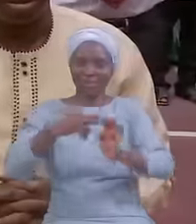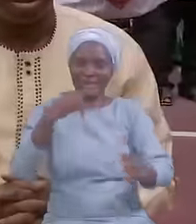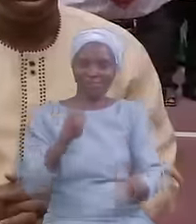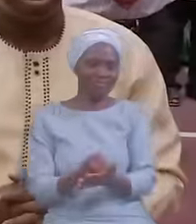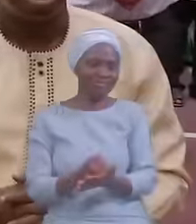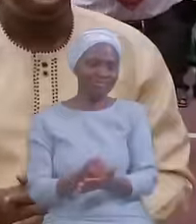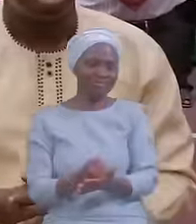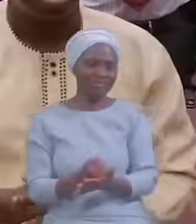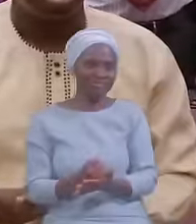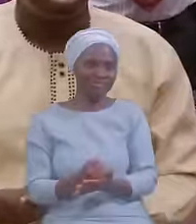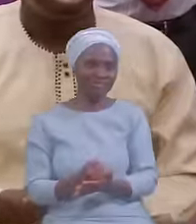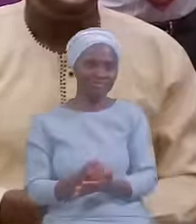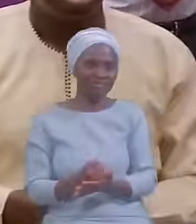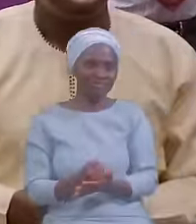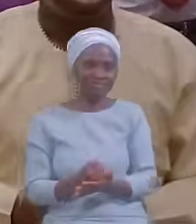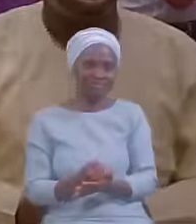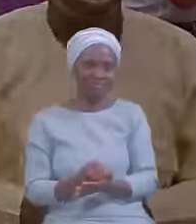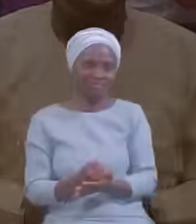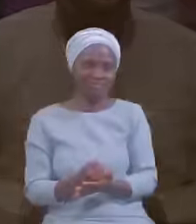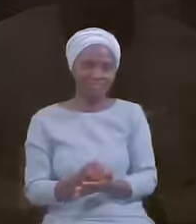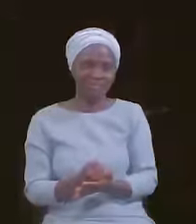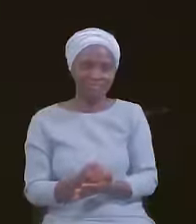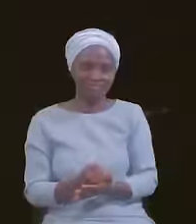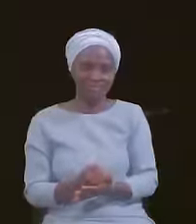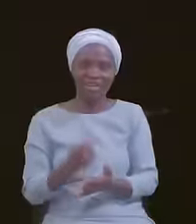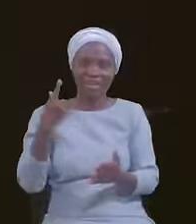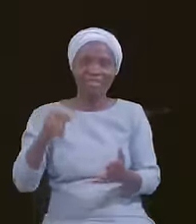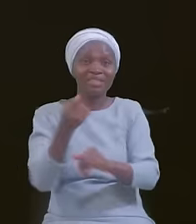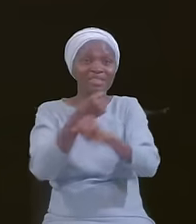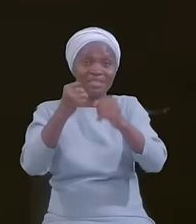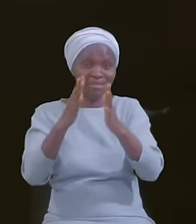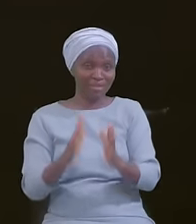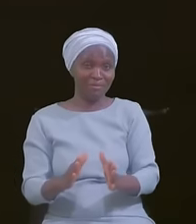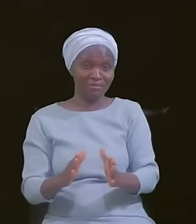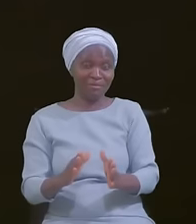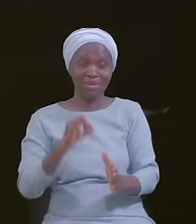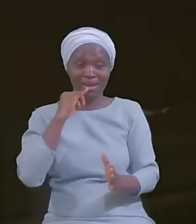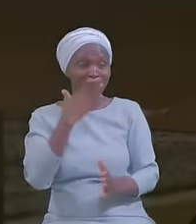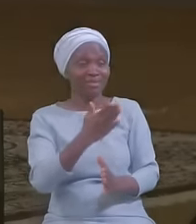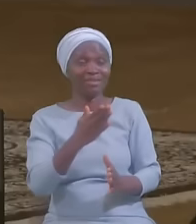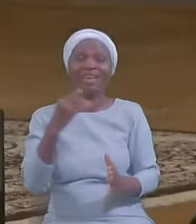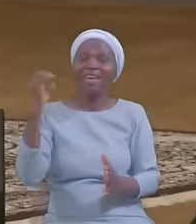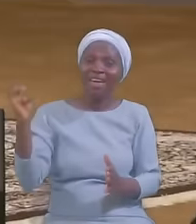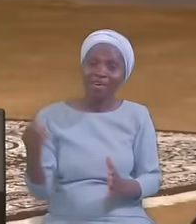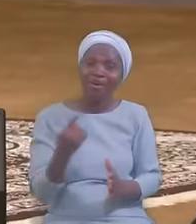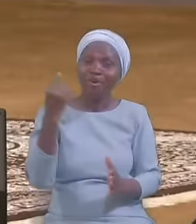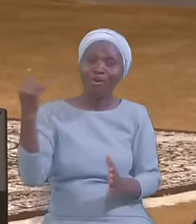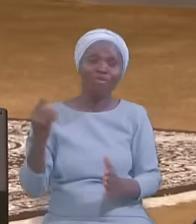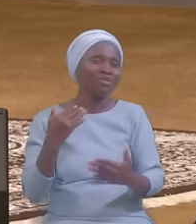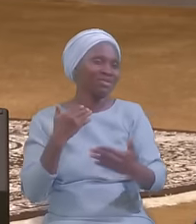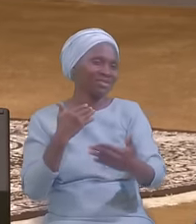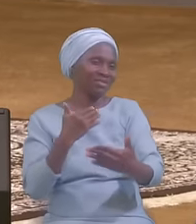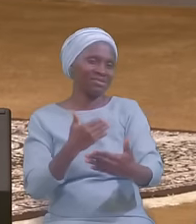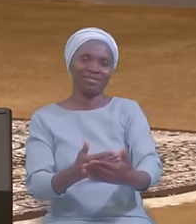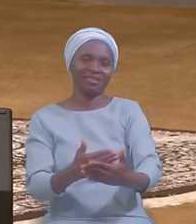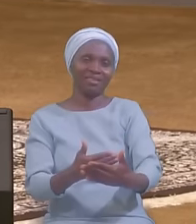Your Savior dear is ever near. That's the reason why, as you go